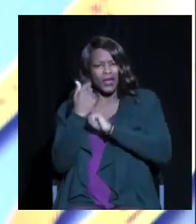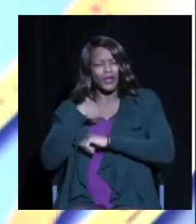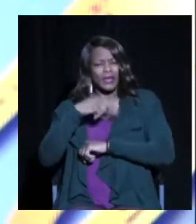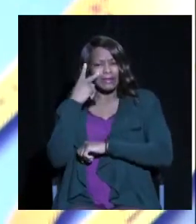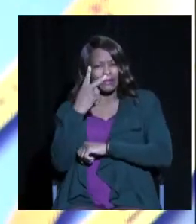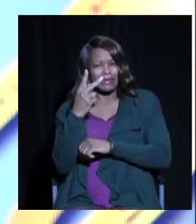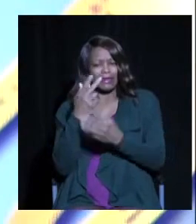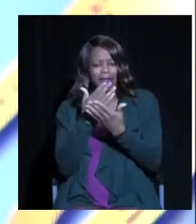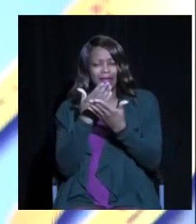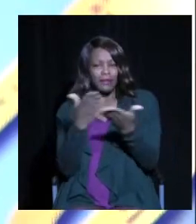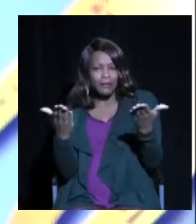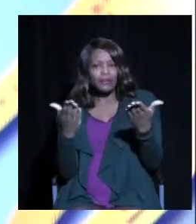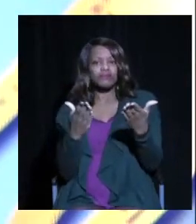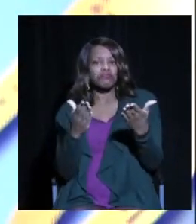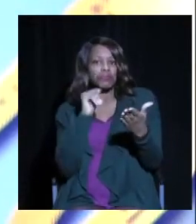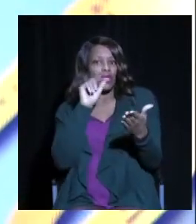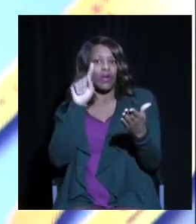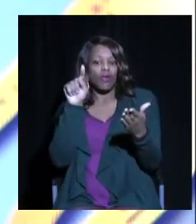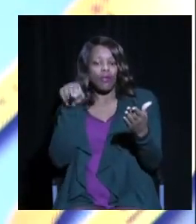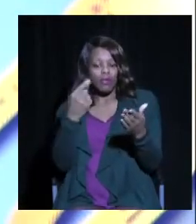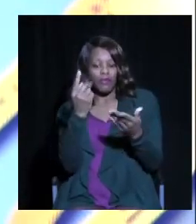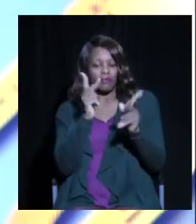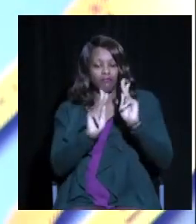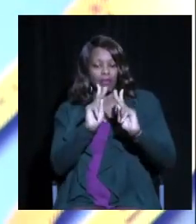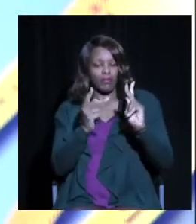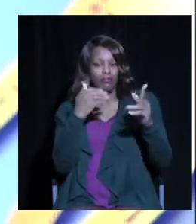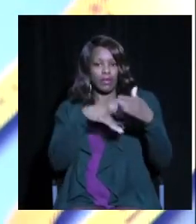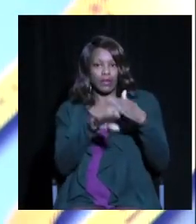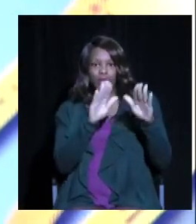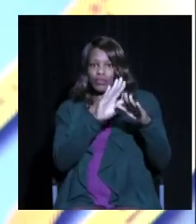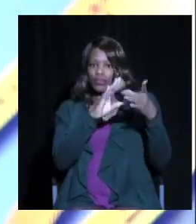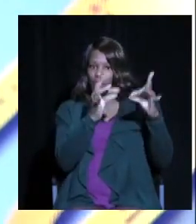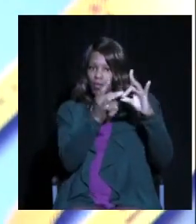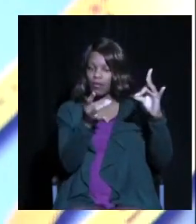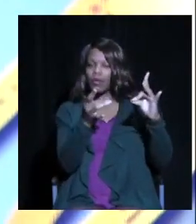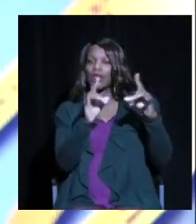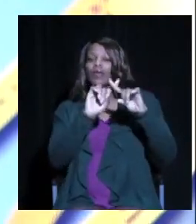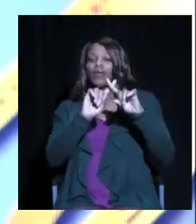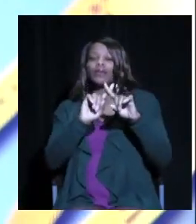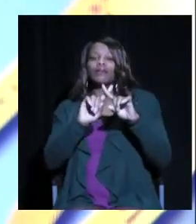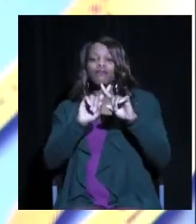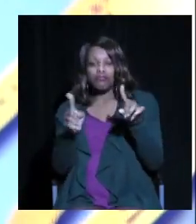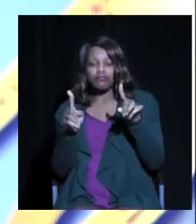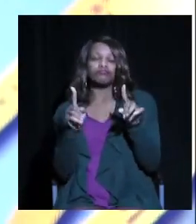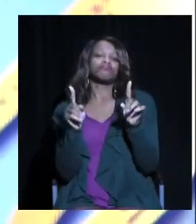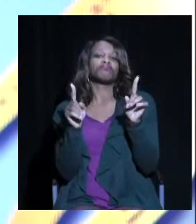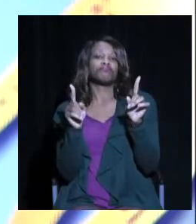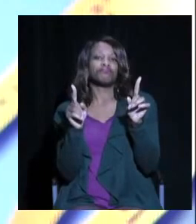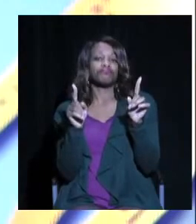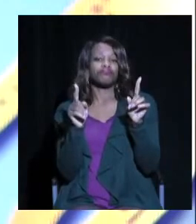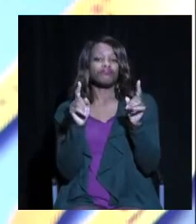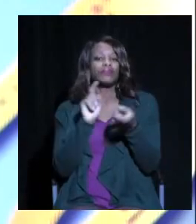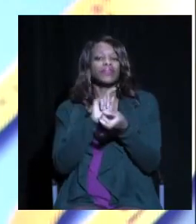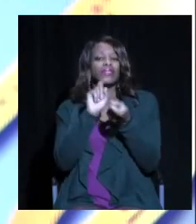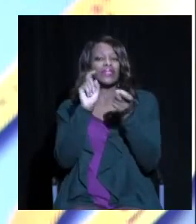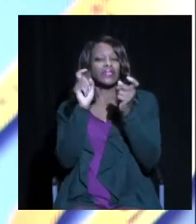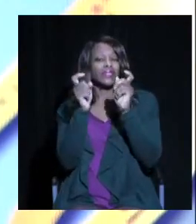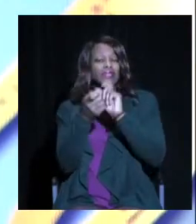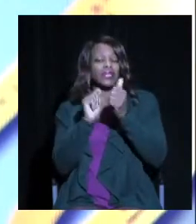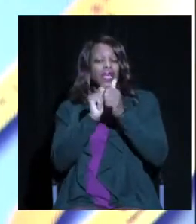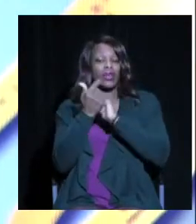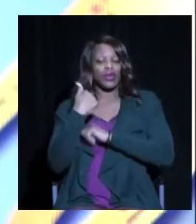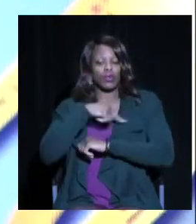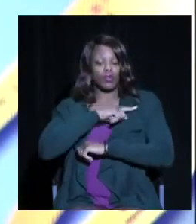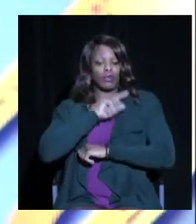see things. And it doesn't just change it for the people in this story, for Mary and for Joseph. It also changes the way we should